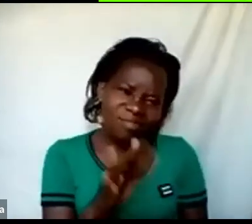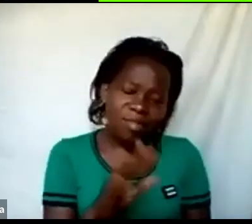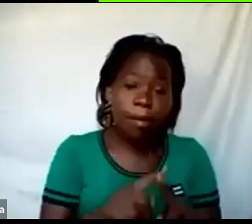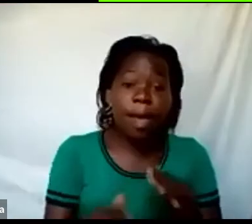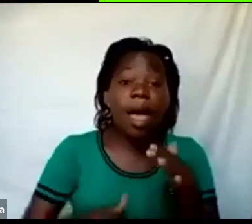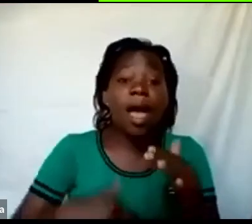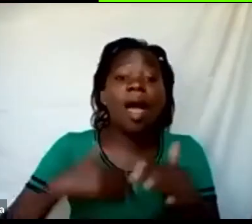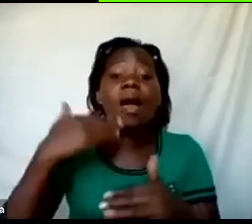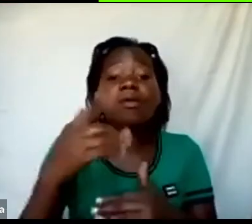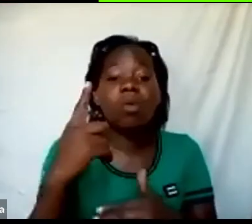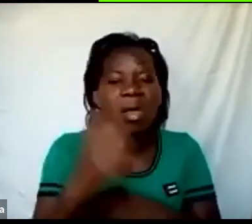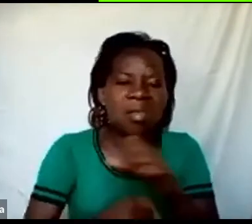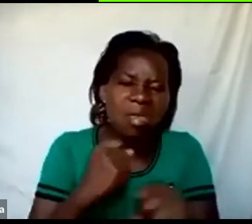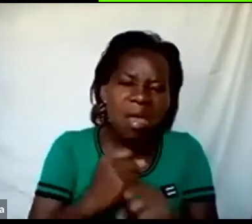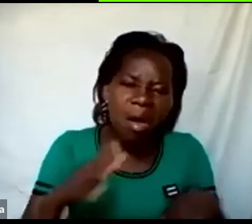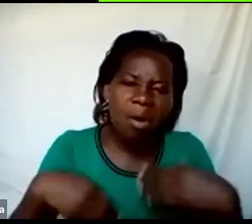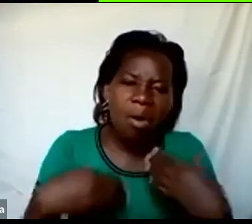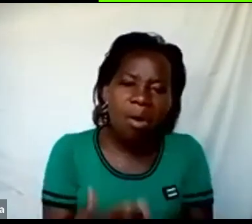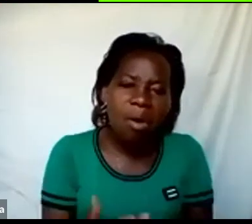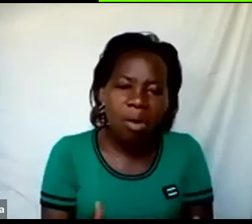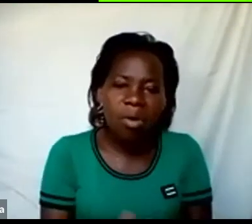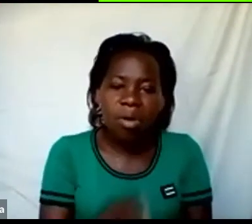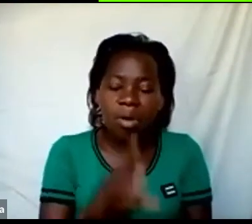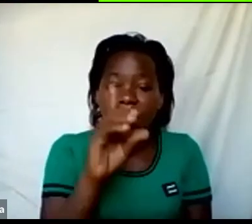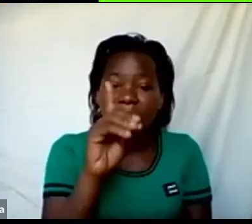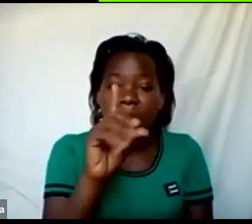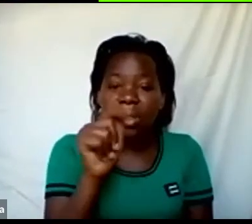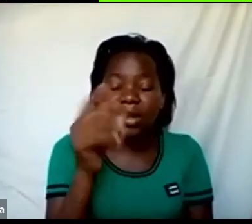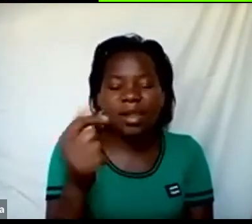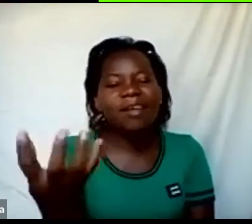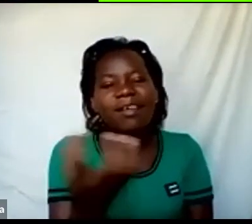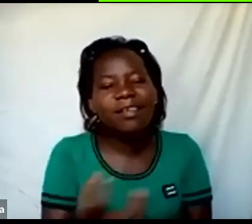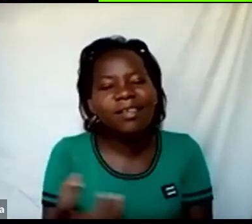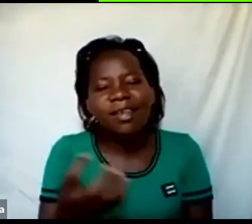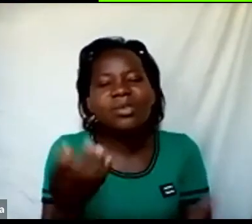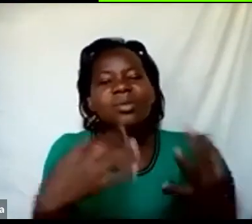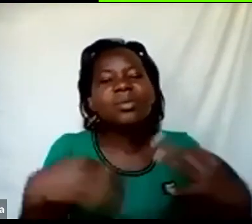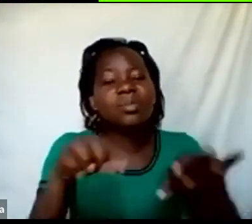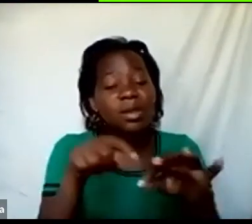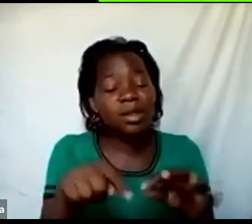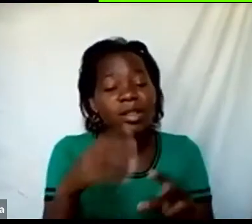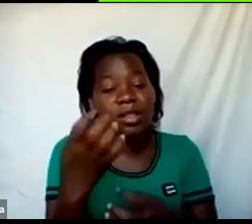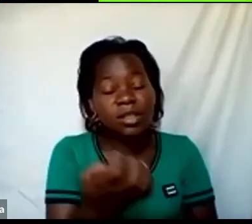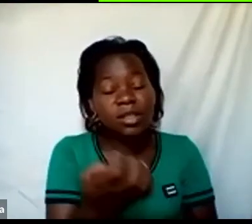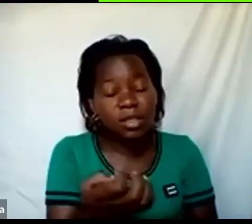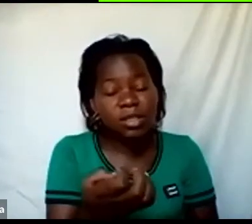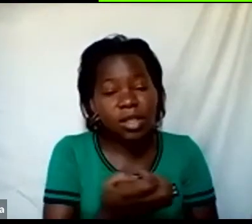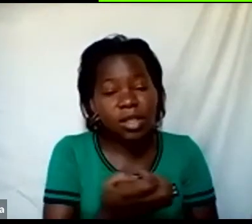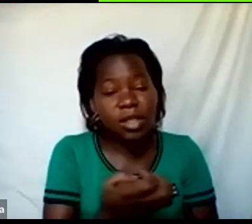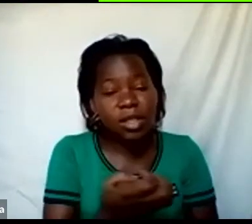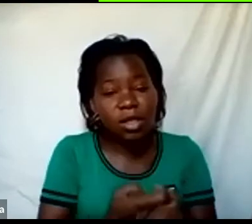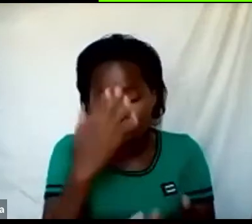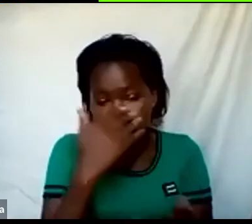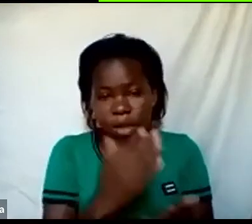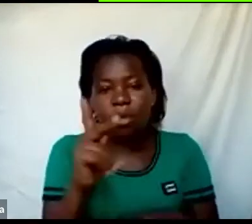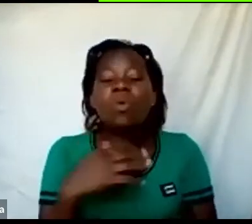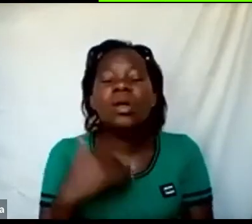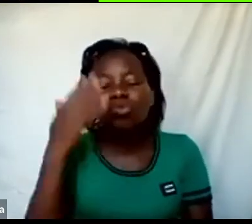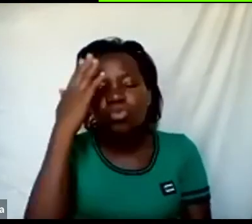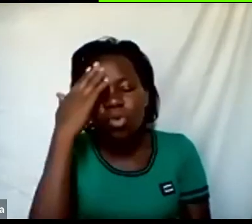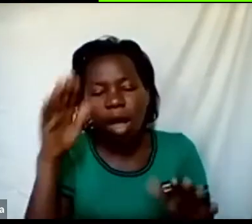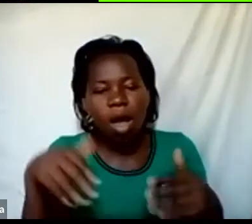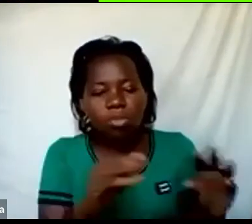so, data analytics is going to be the biggest thing in this economy because everyone wants to know, how do I move a step further than my